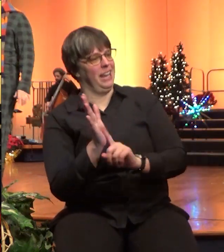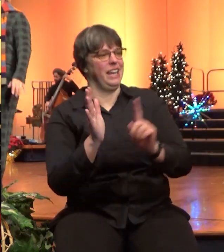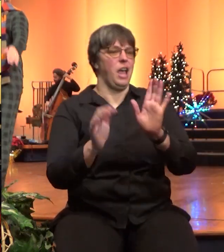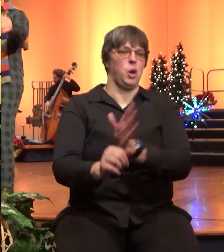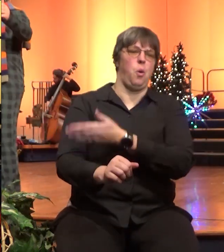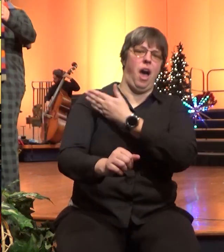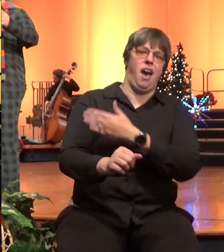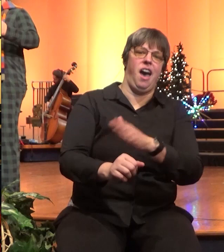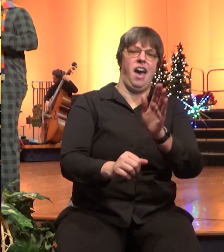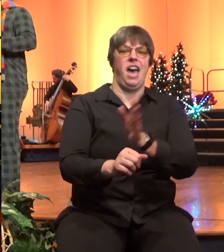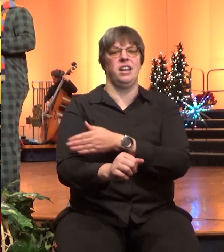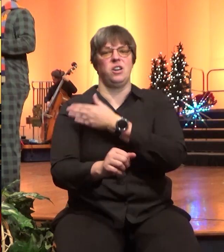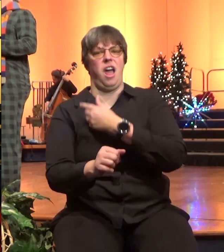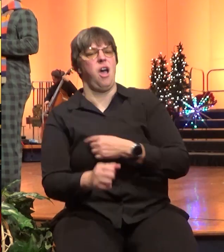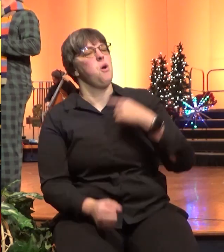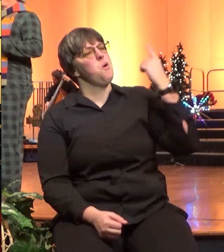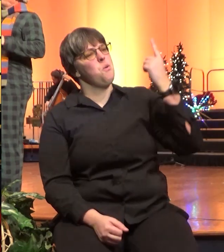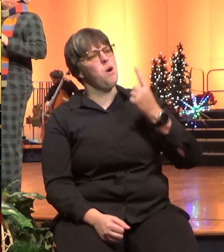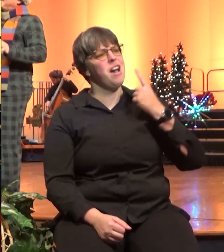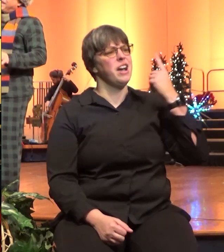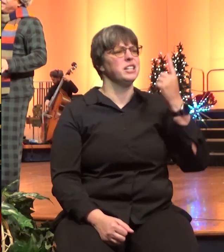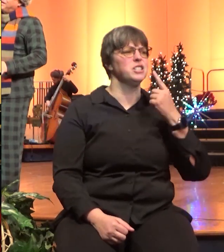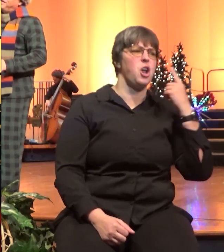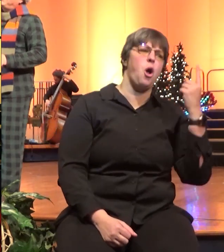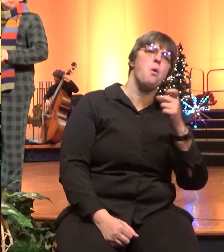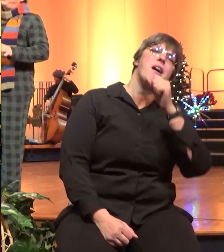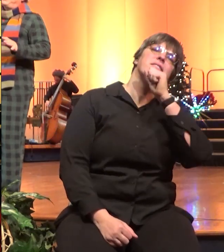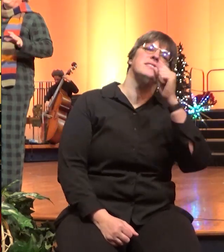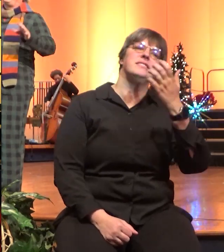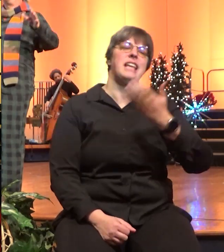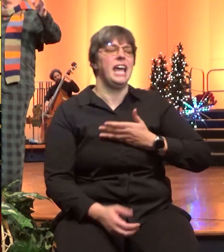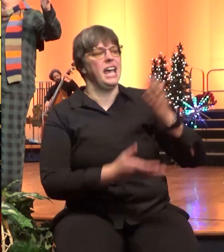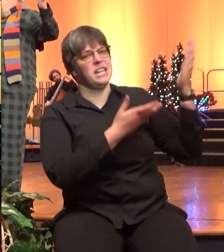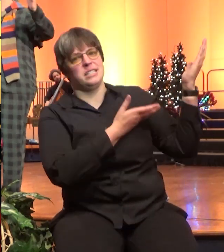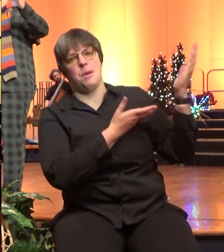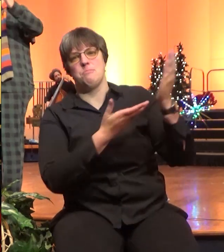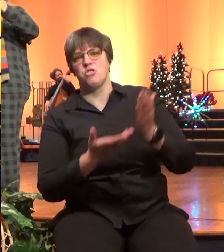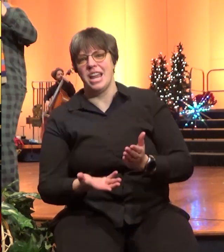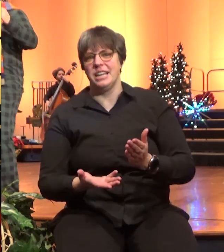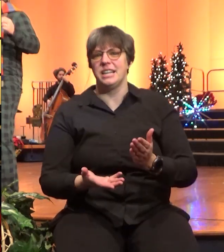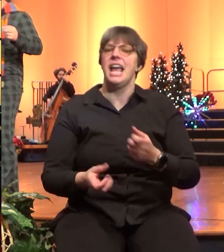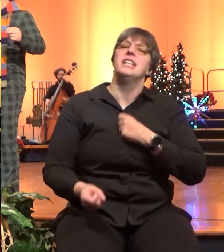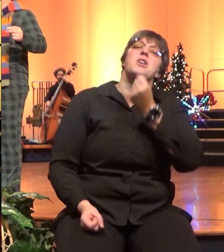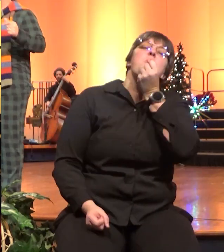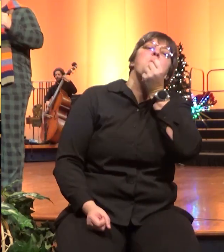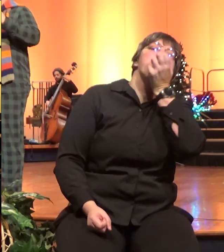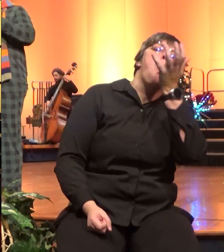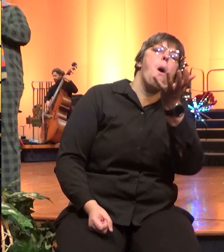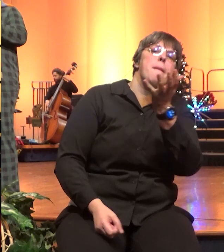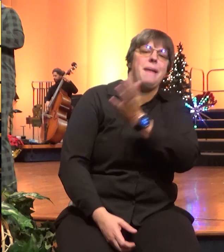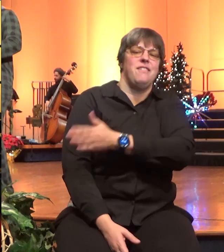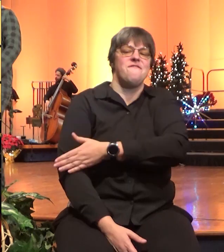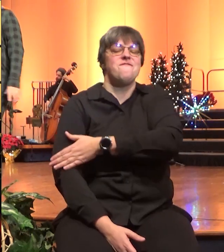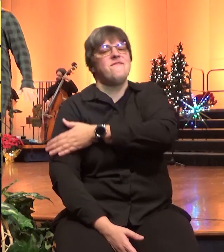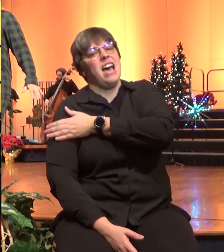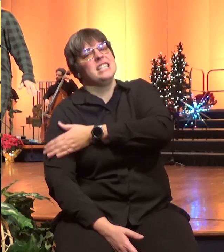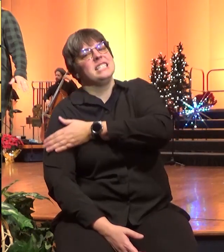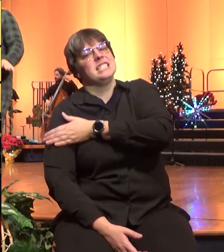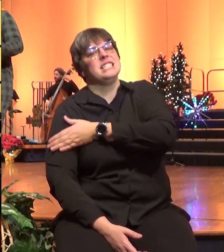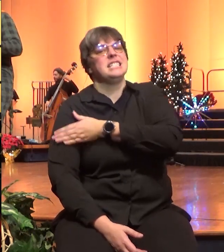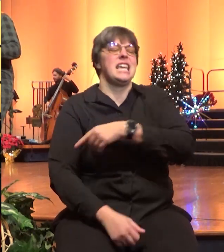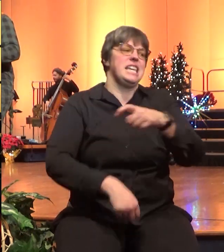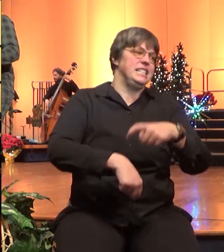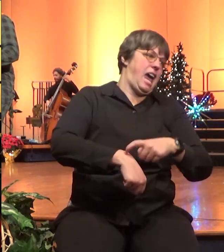singing. I wonder what old Santa's bringing. It's a warm and fuzzy time